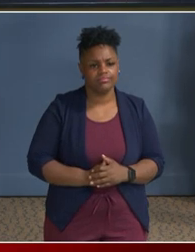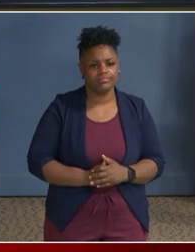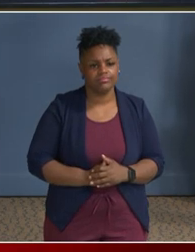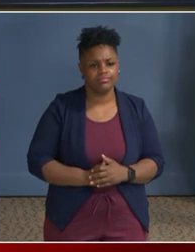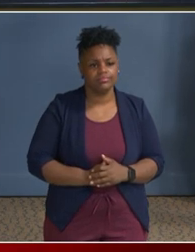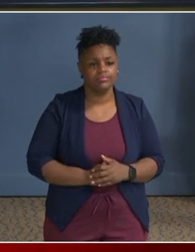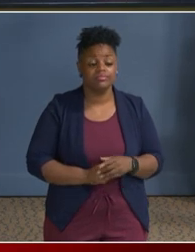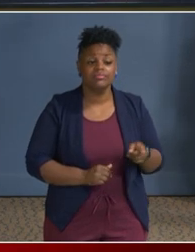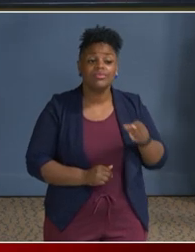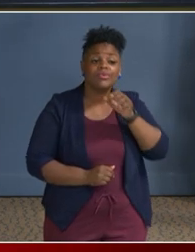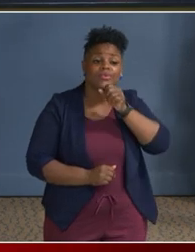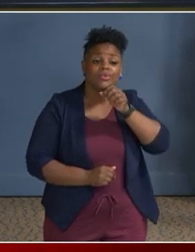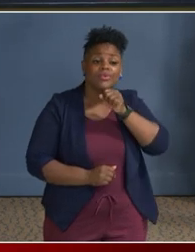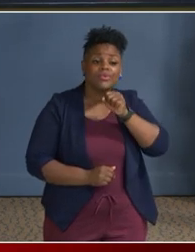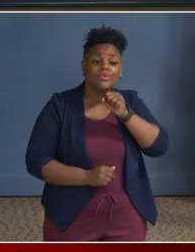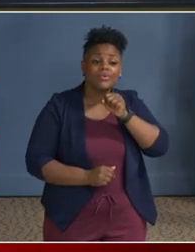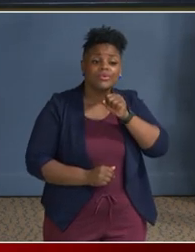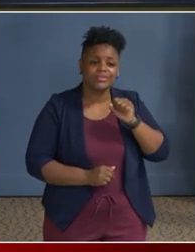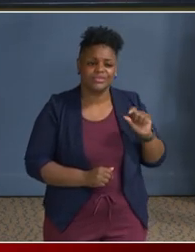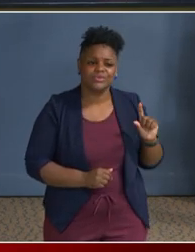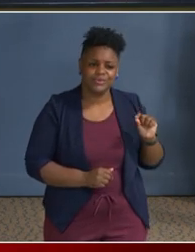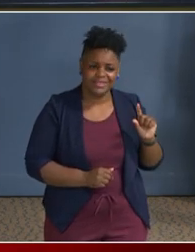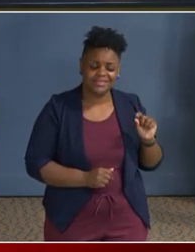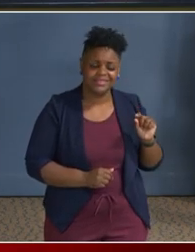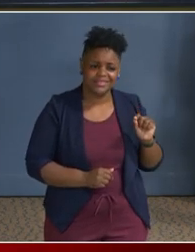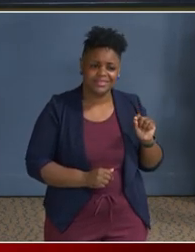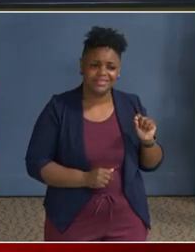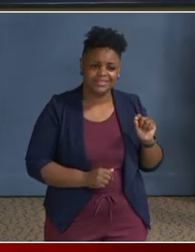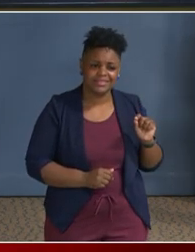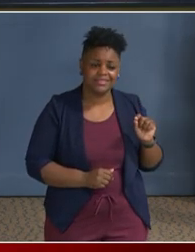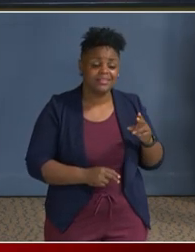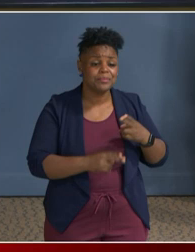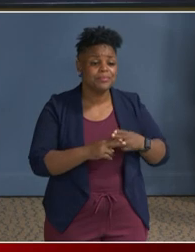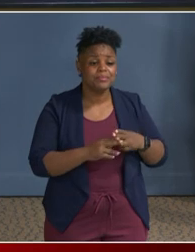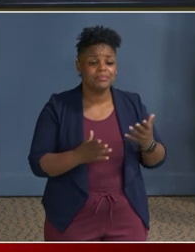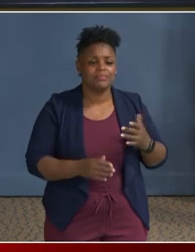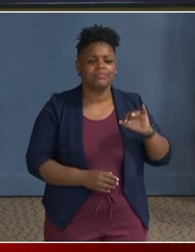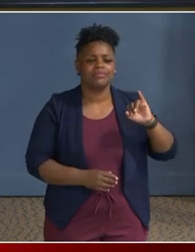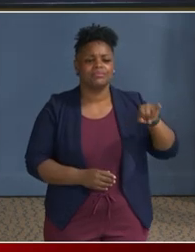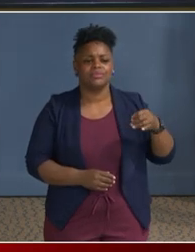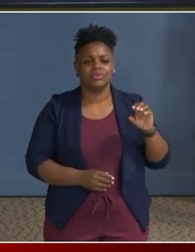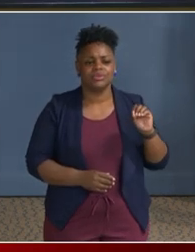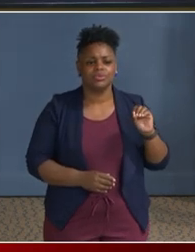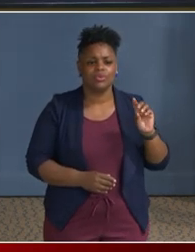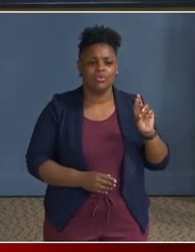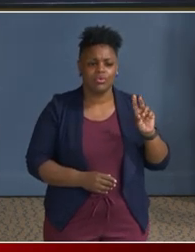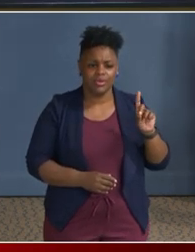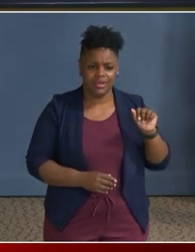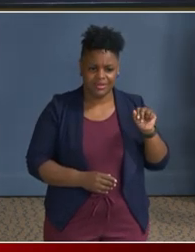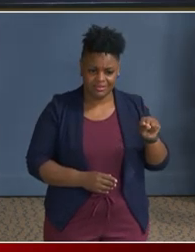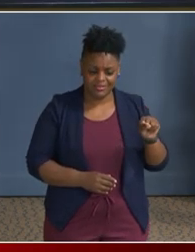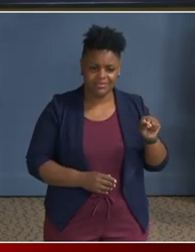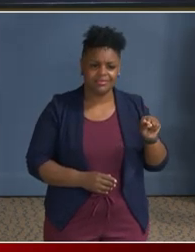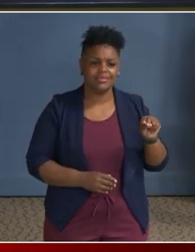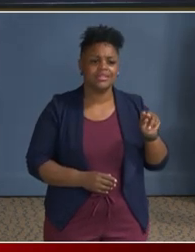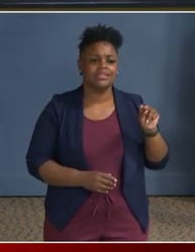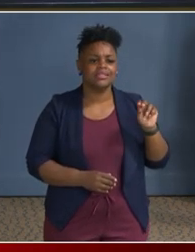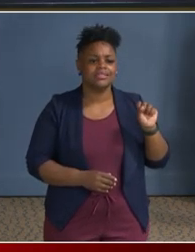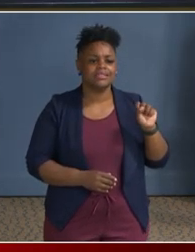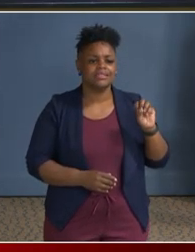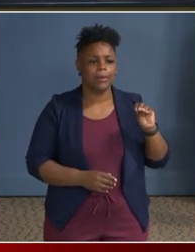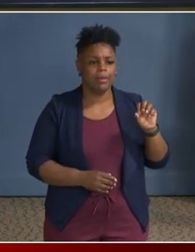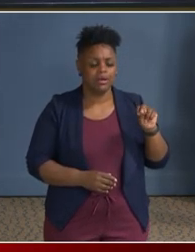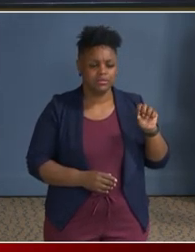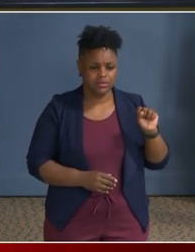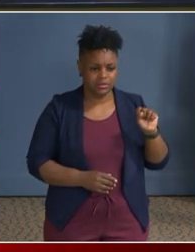20-year-old Jordan Simmons of Hyattsville, Maryland. A second victim was located a few